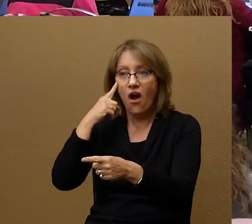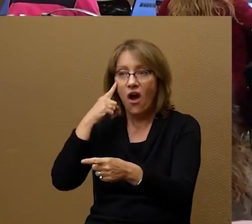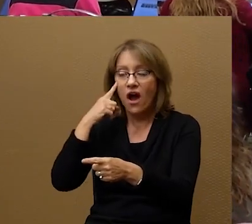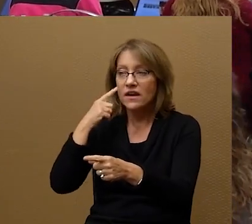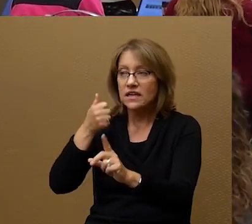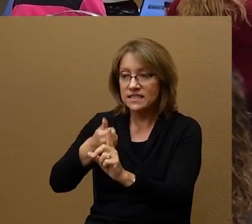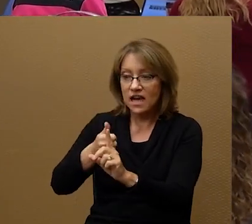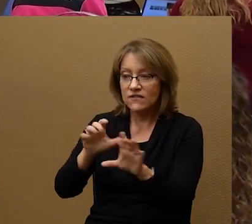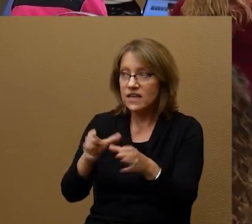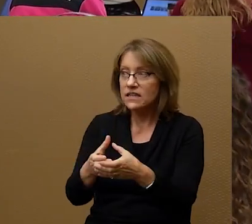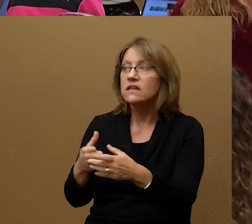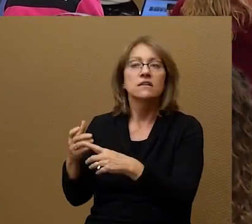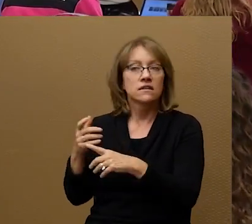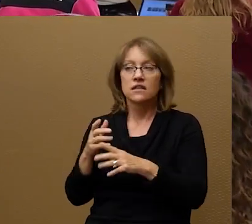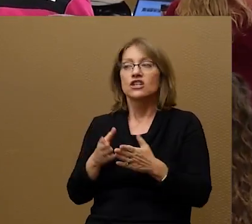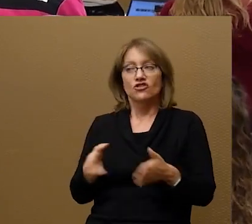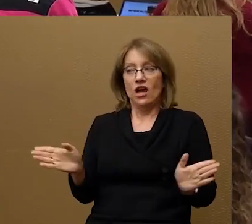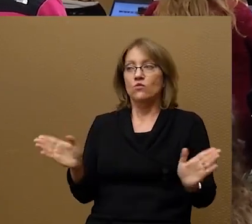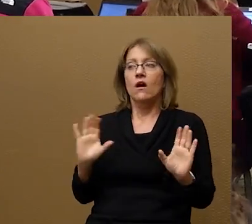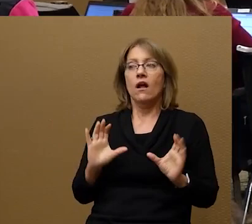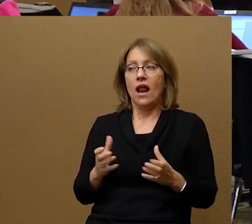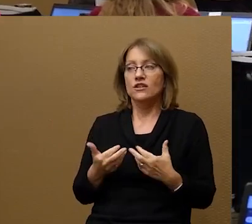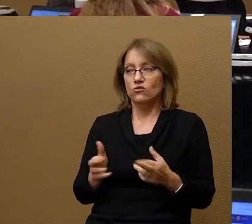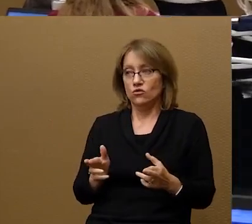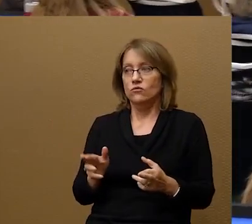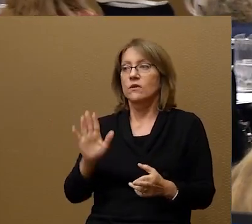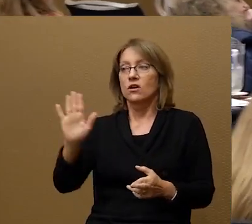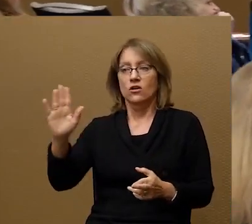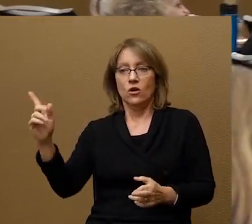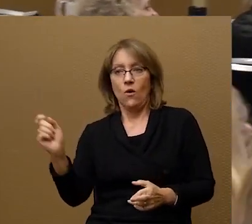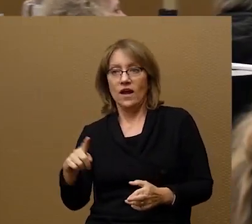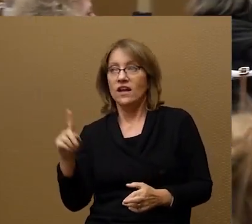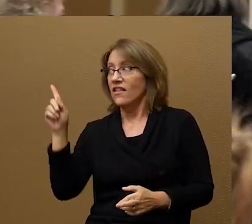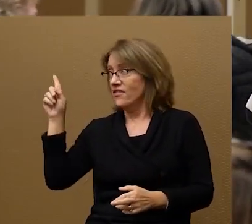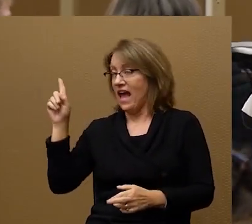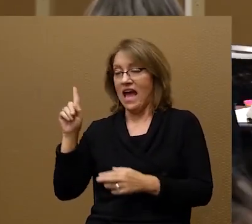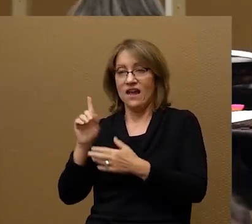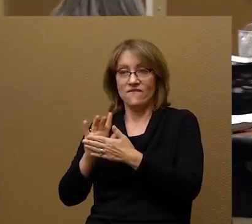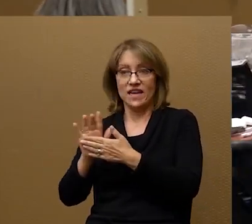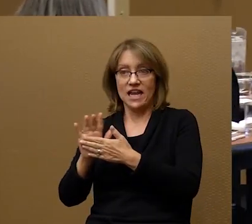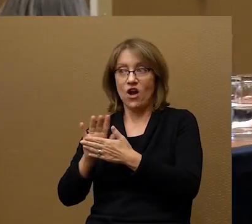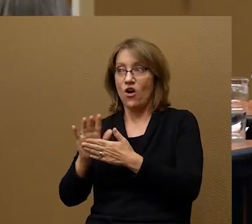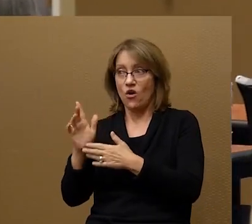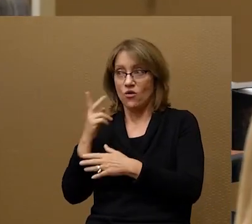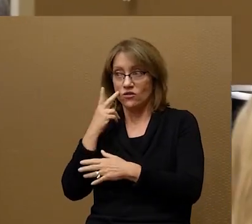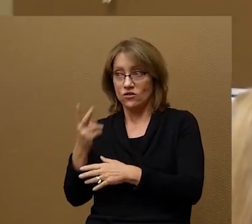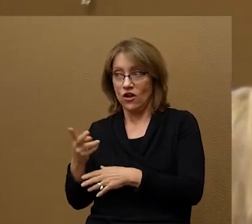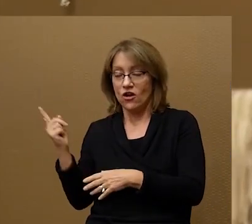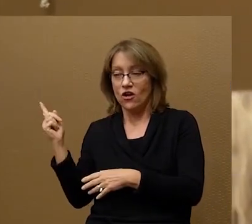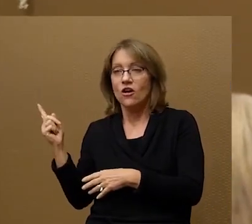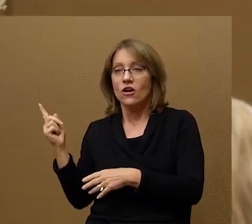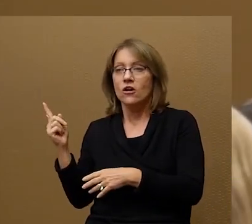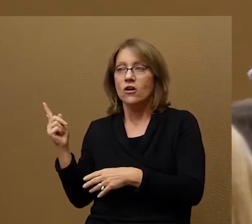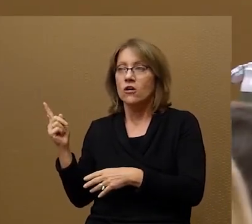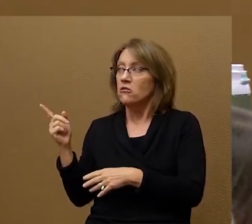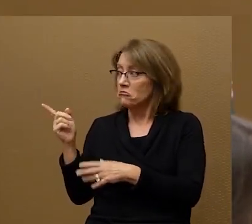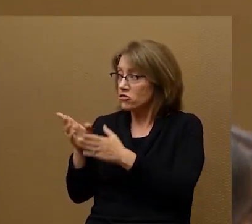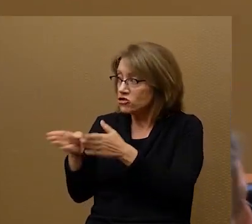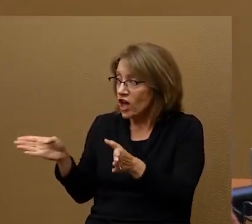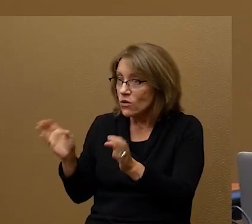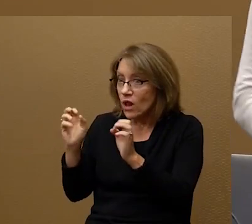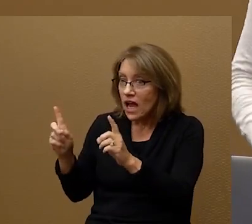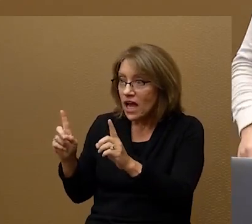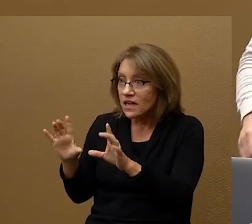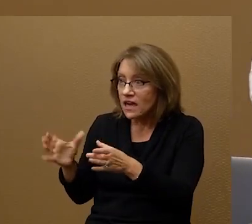it's a It was a mainstream classroom. So her question was that in that video that we watched, was that a general